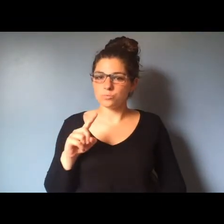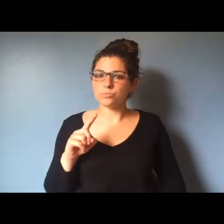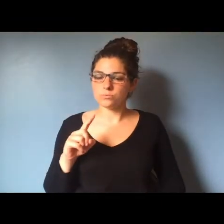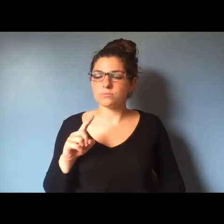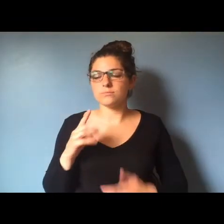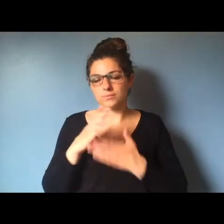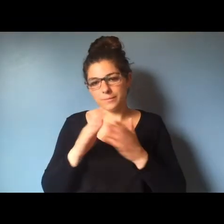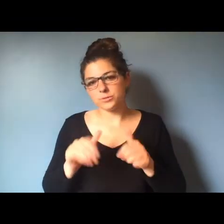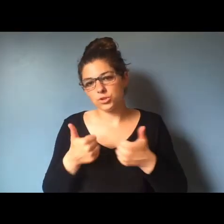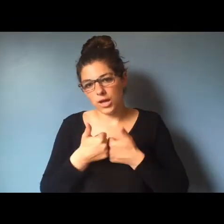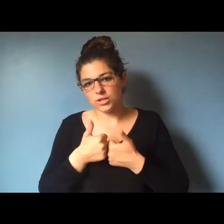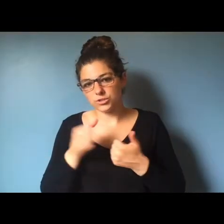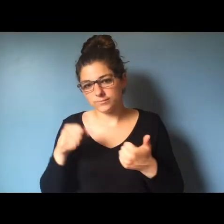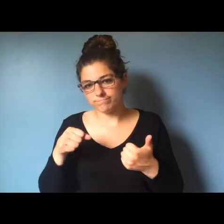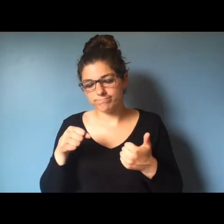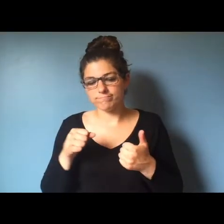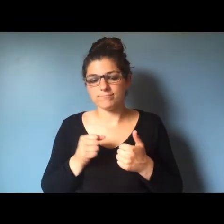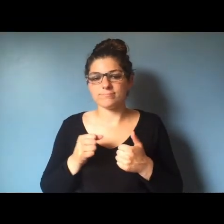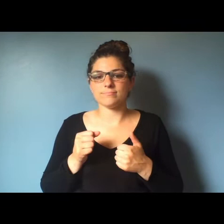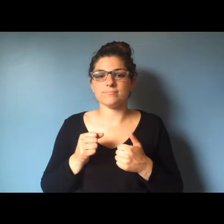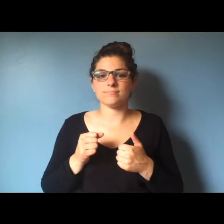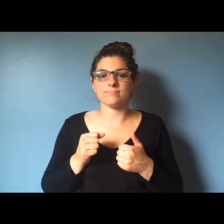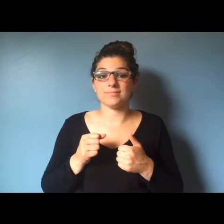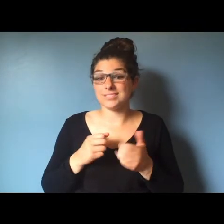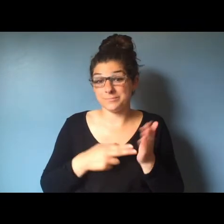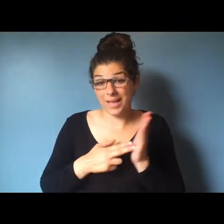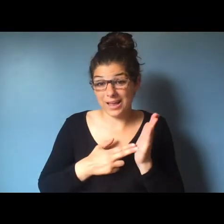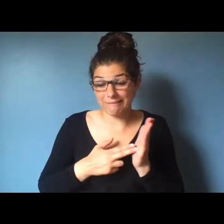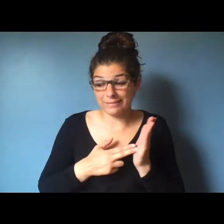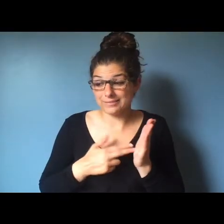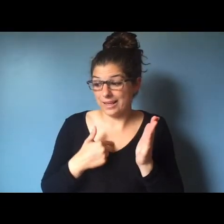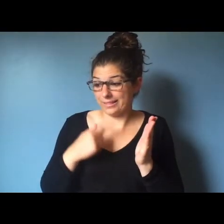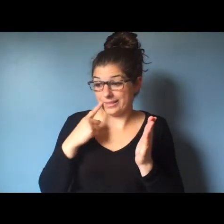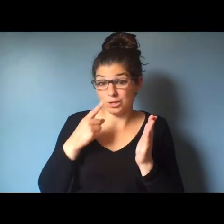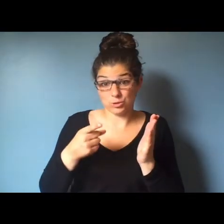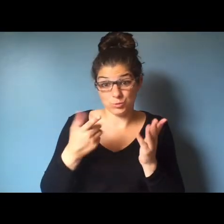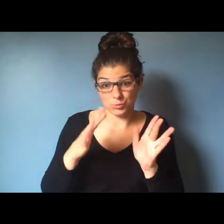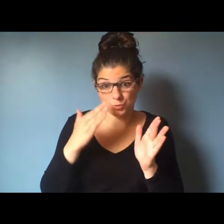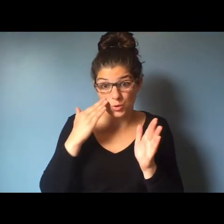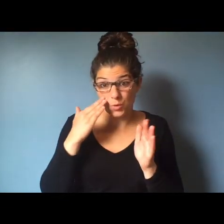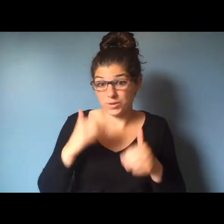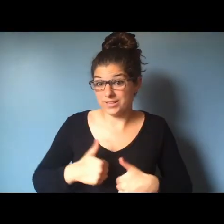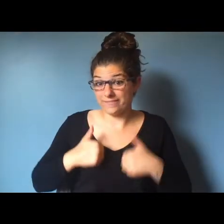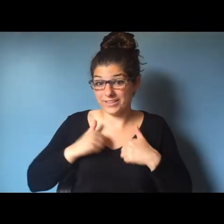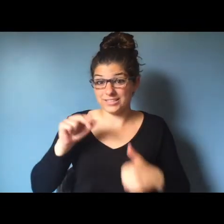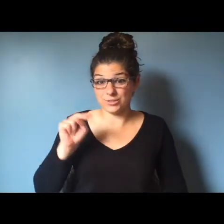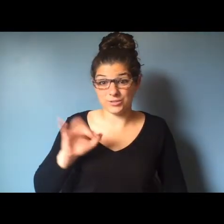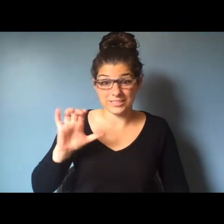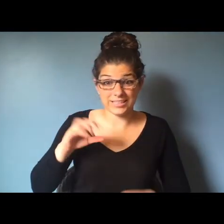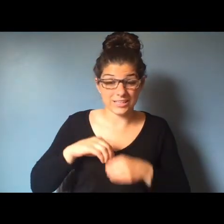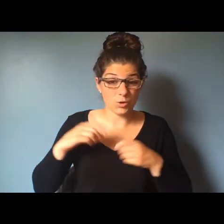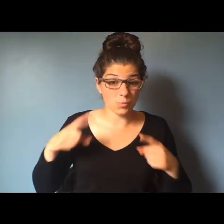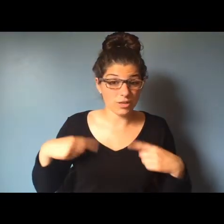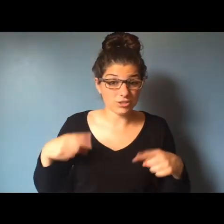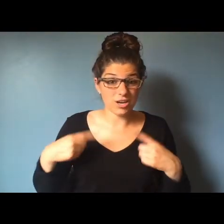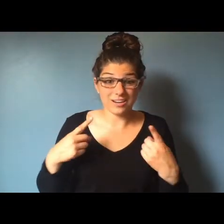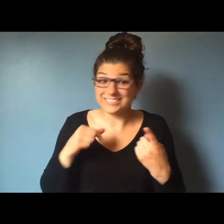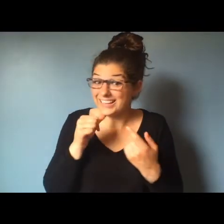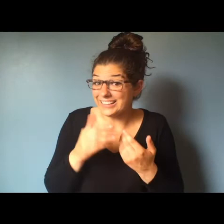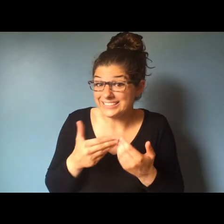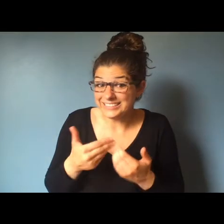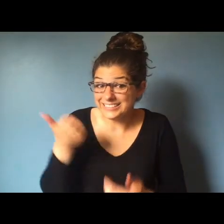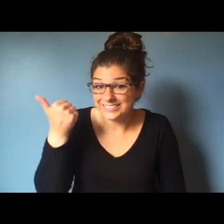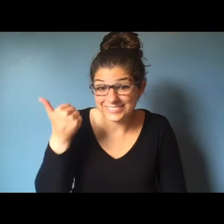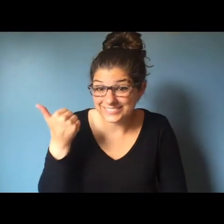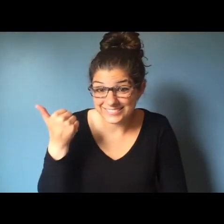presented some challenges to us. I mean, to be honest, I think, as you know, Paul, living in New York City in a wheelchair is not the